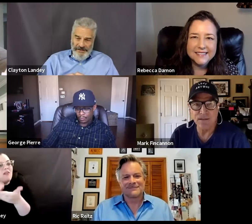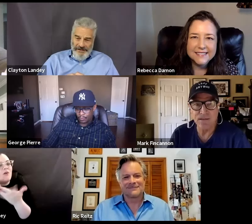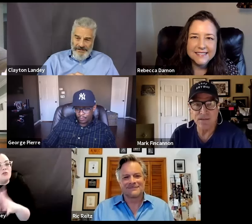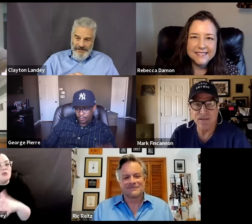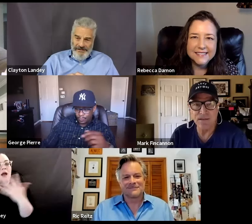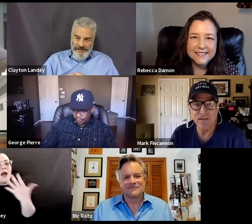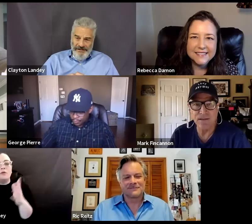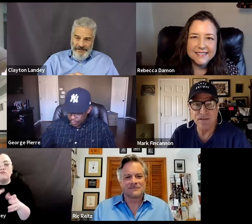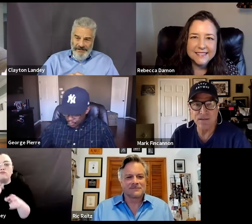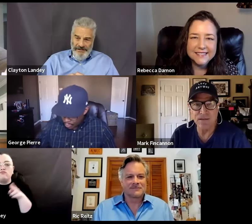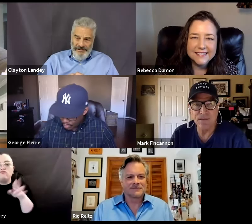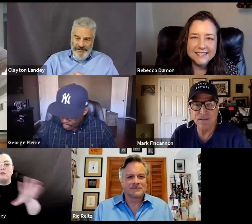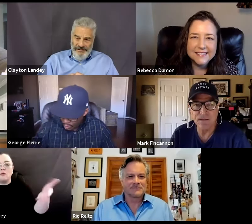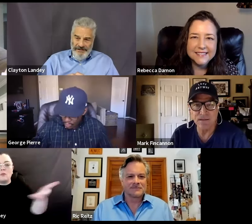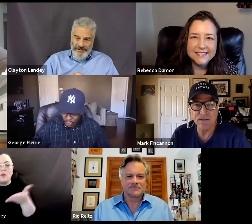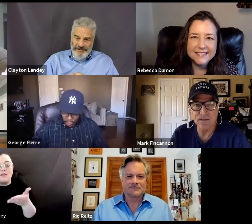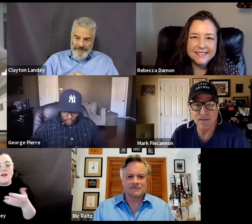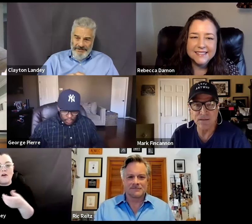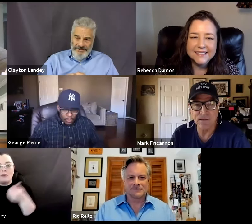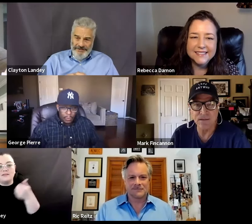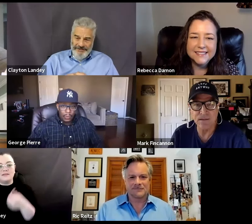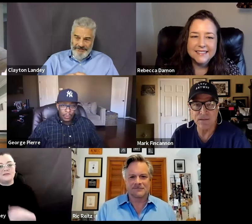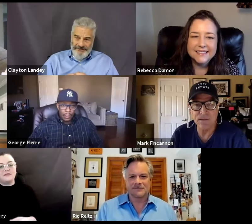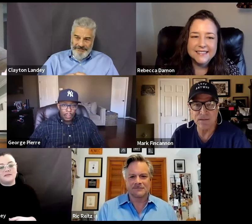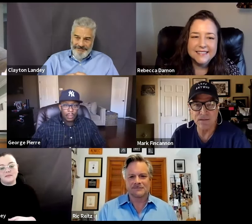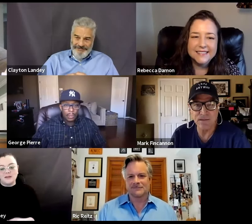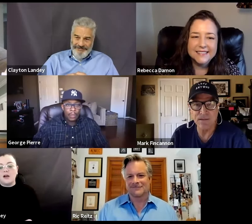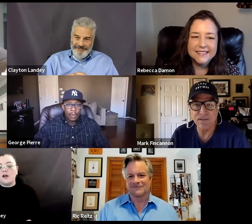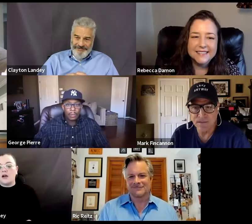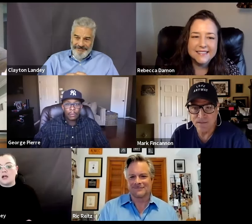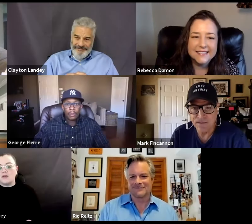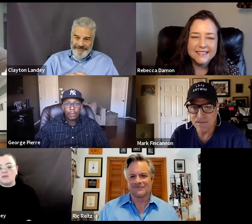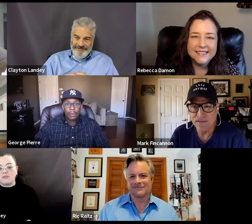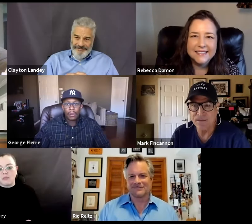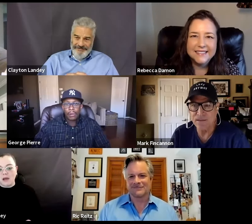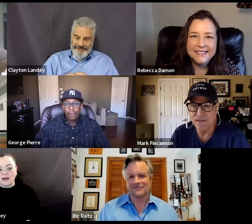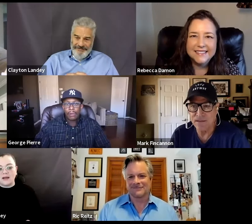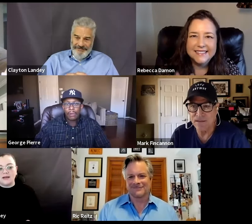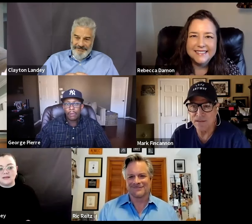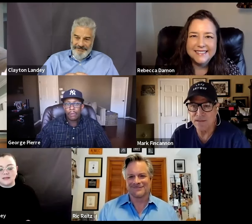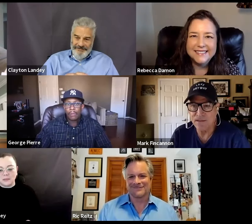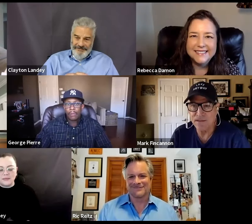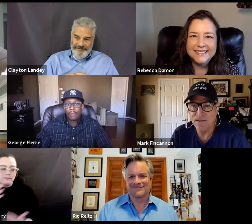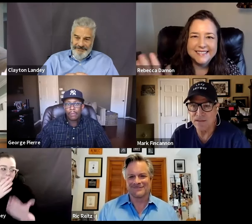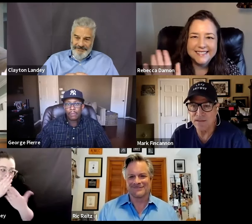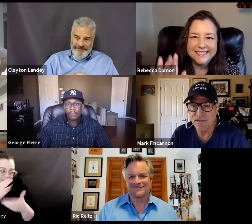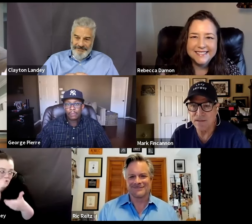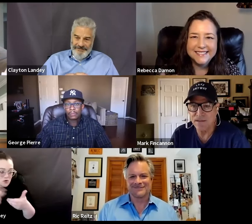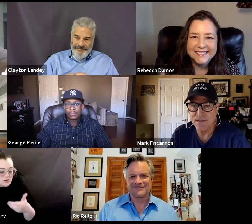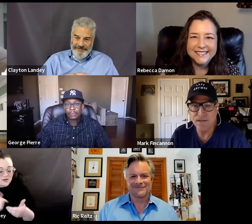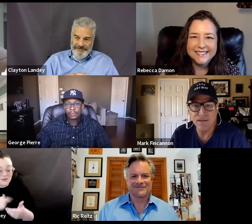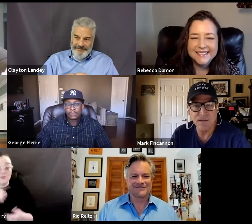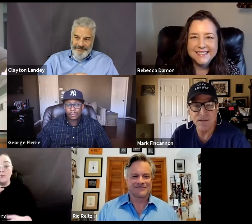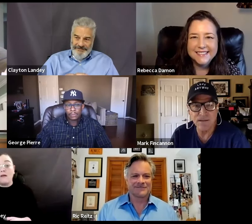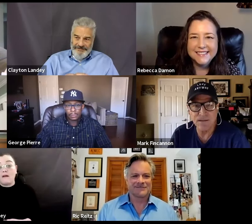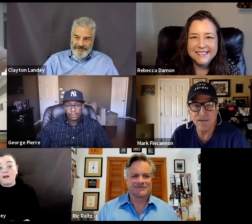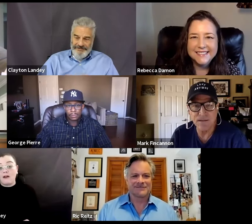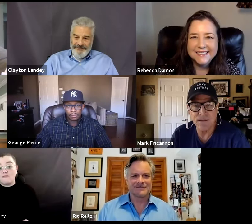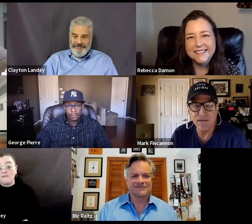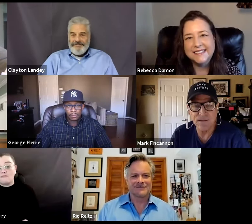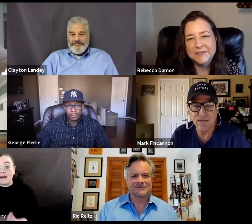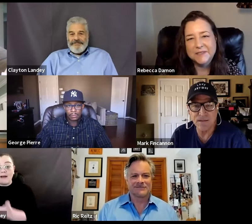to our Executive Vice President, Rebecca Damon. Thank you for being here, Rebecca. It's great. Rebecca actually helped to put